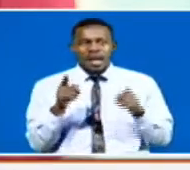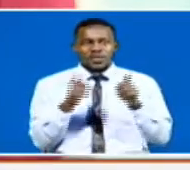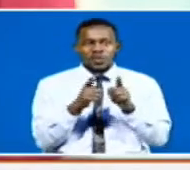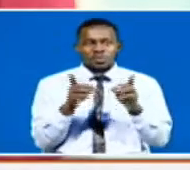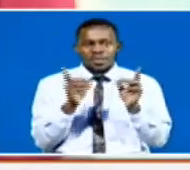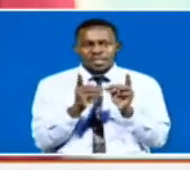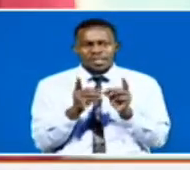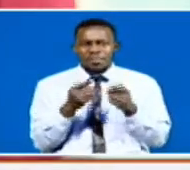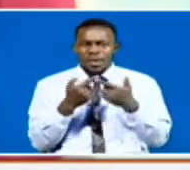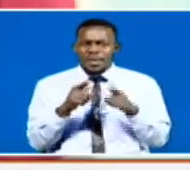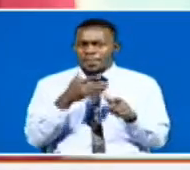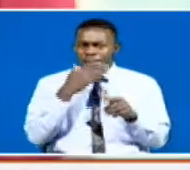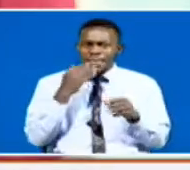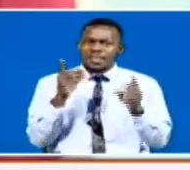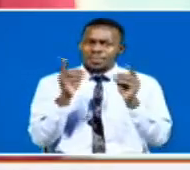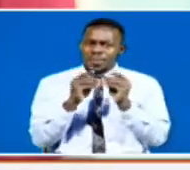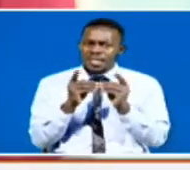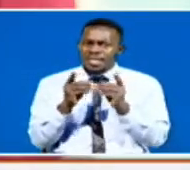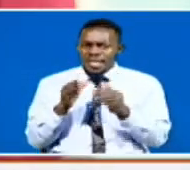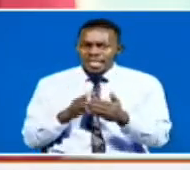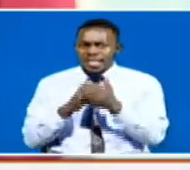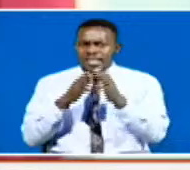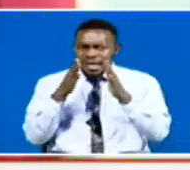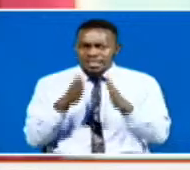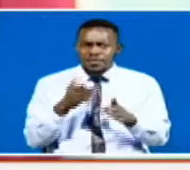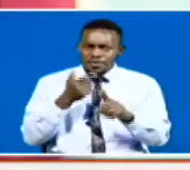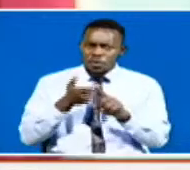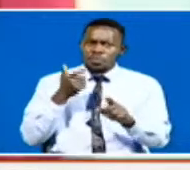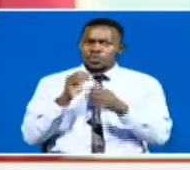wale walichaguliwa na Jubilee, they are still the elected members of